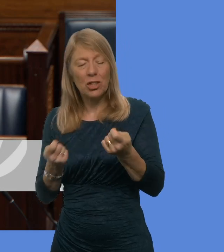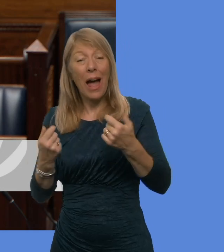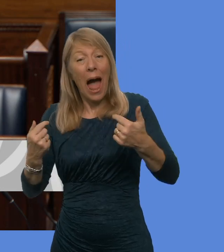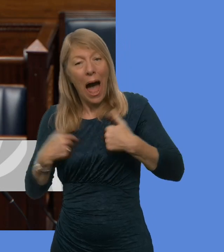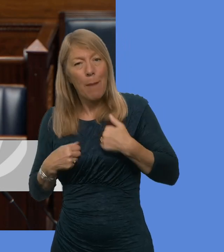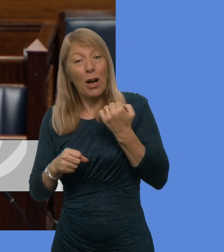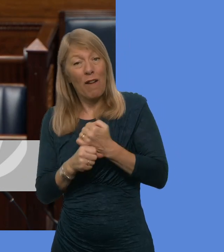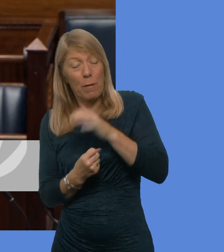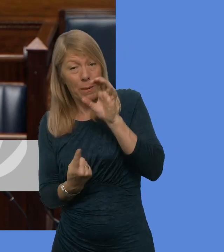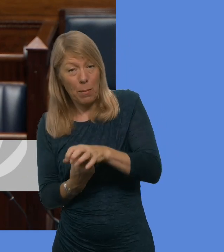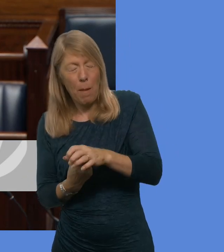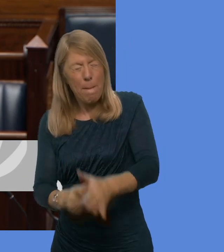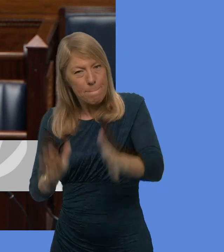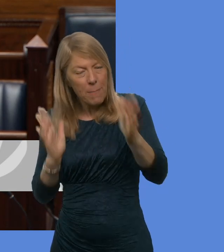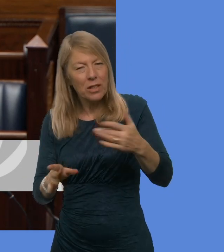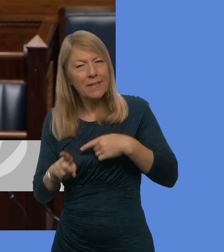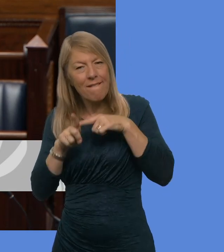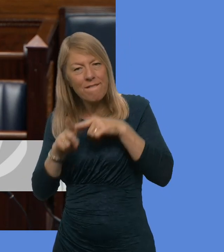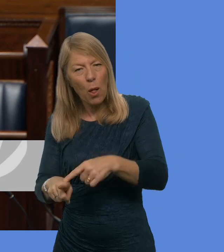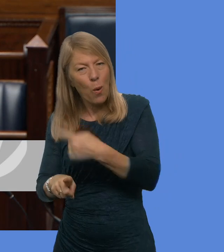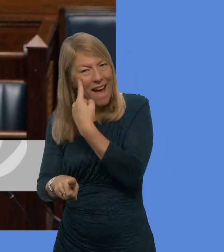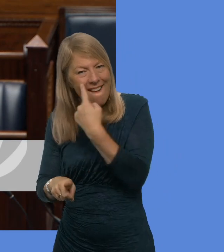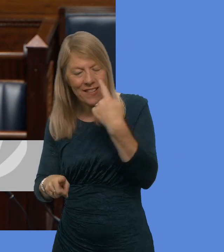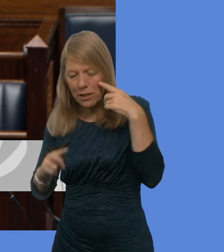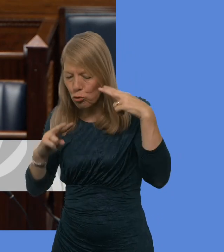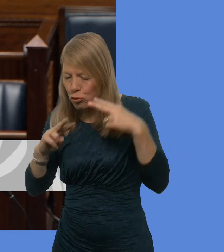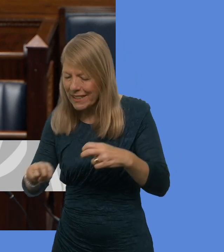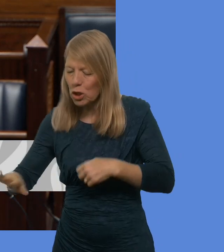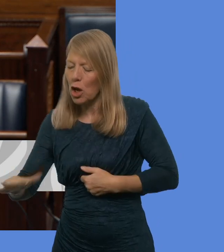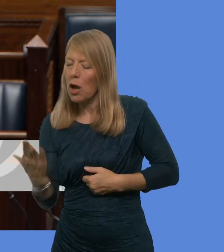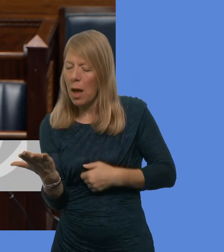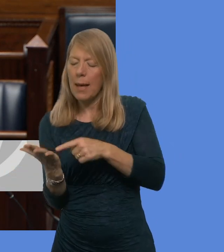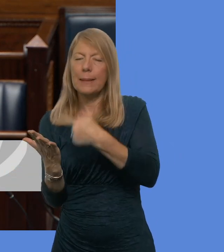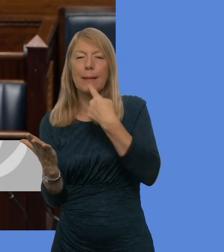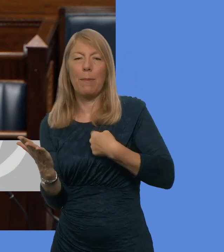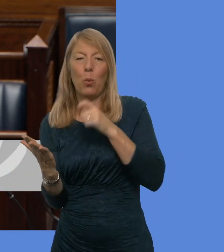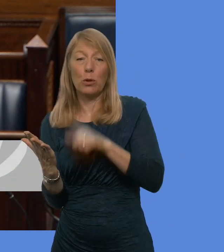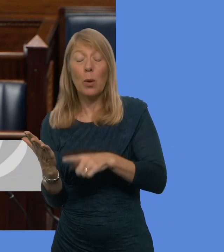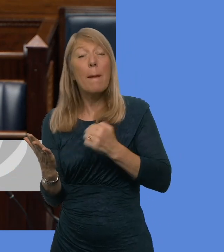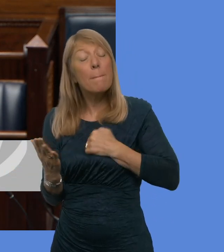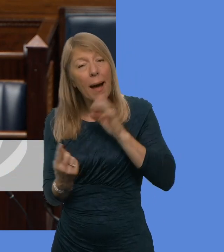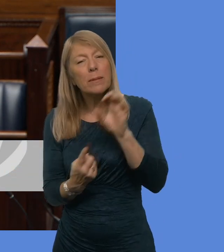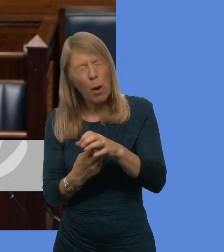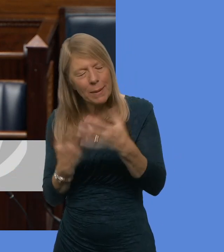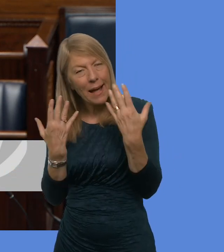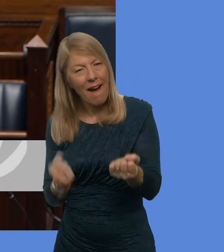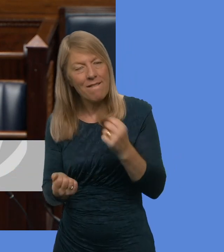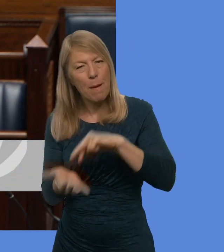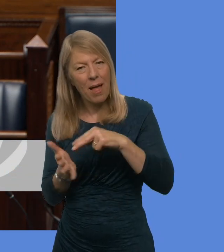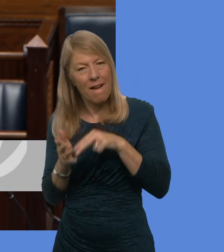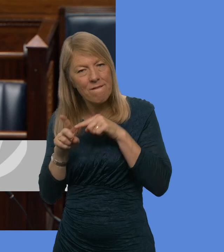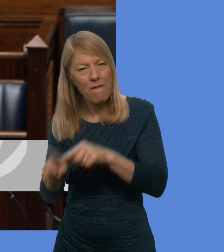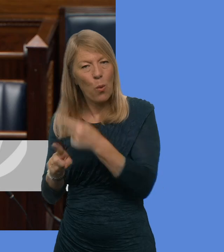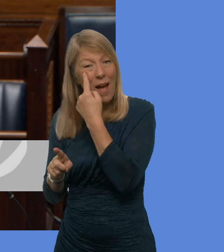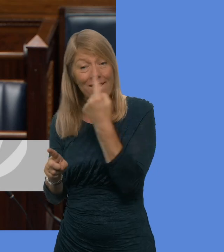evidence-based interventions. My department had an evidence-based intervention for Newry. We carried it out, and